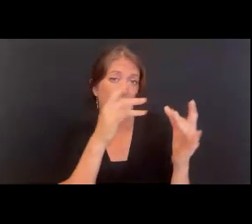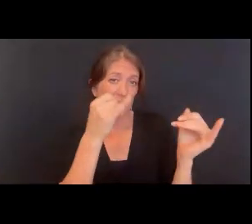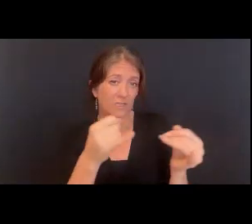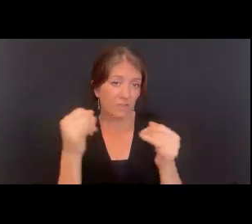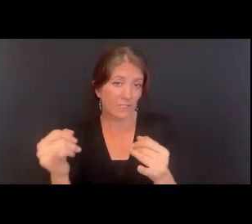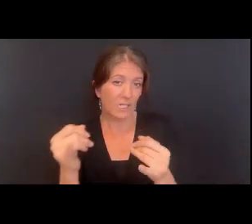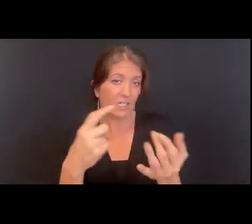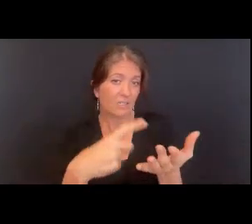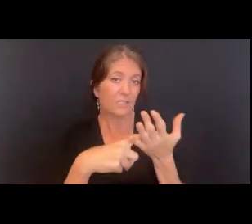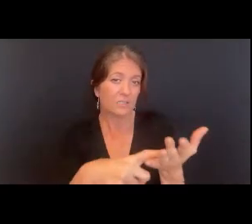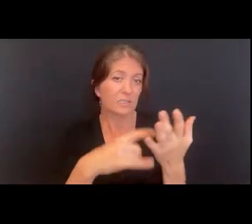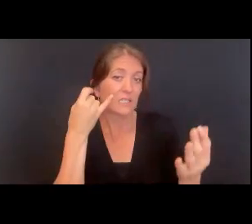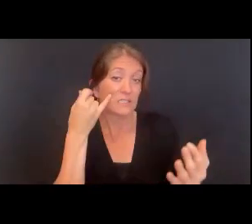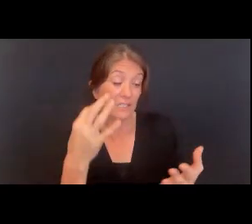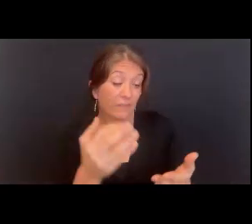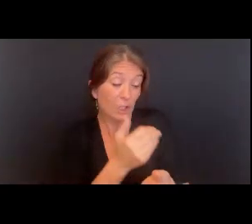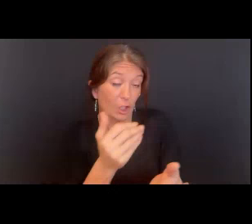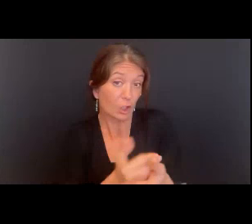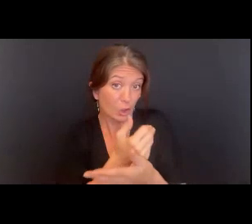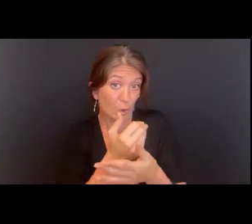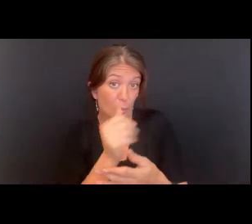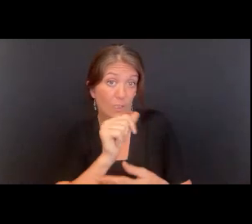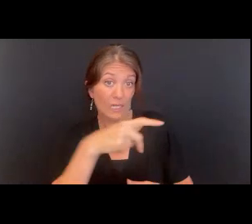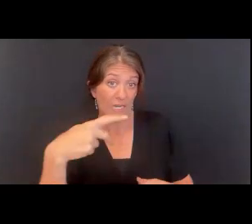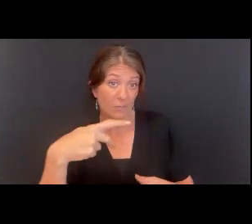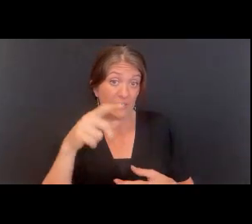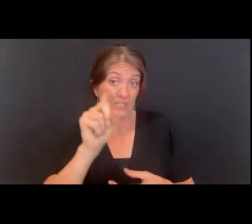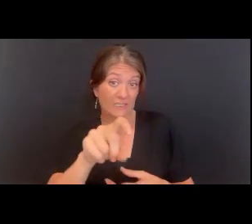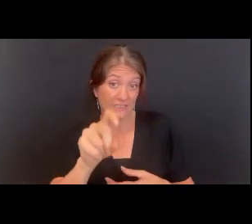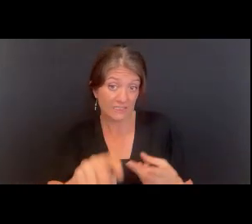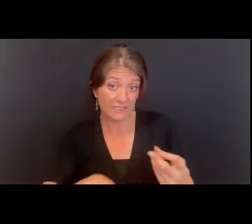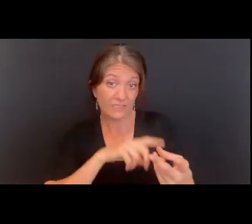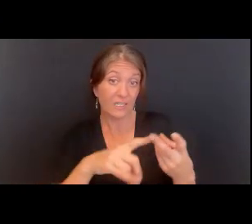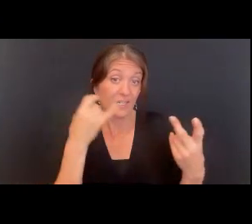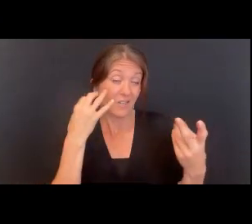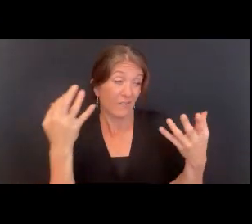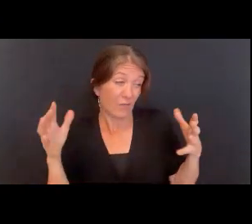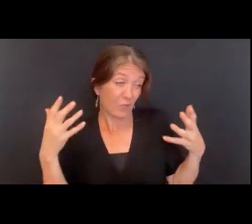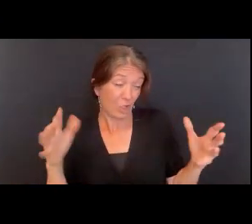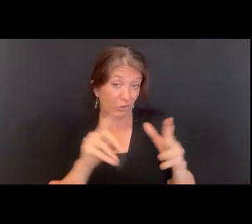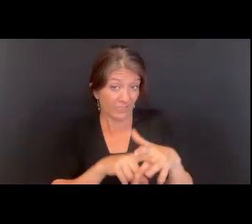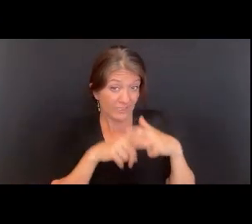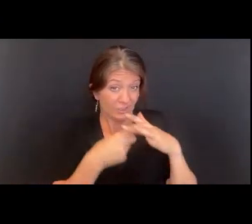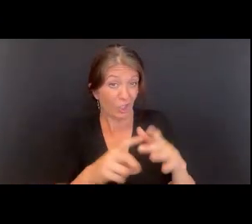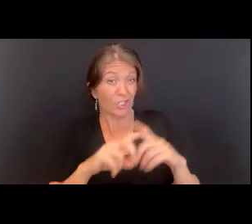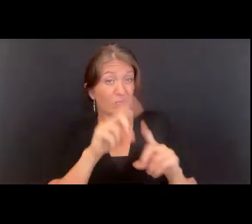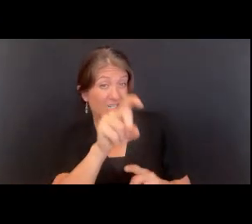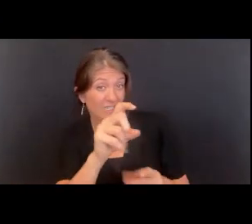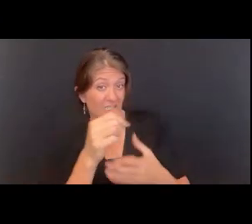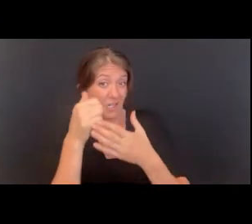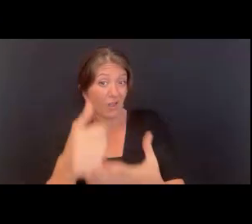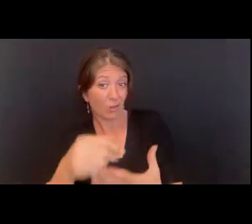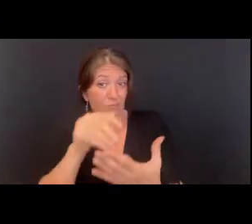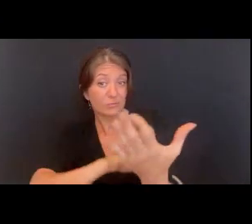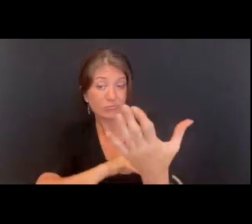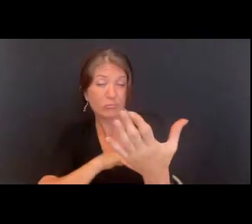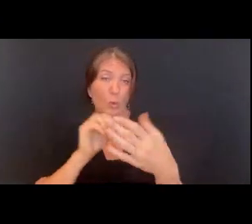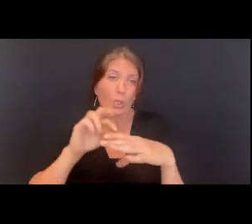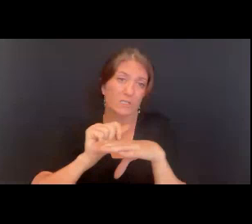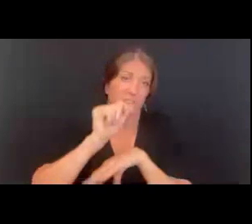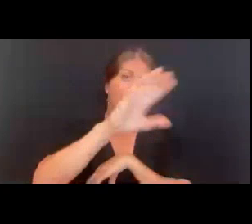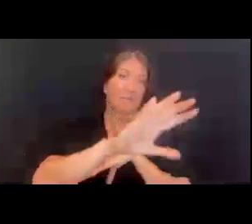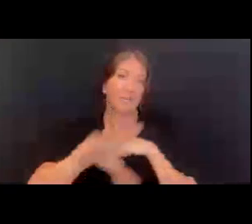Medicaid application is needed, if the individual has started an application but needs help obtaining and submitting additional documents, or if the